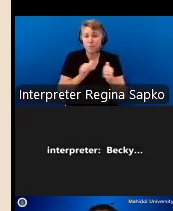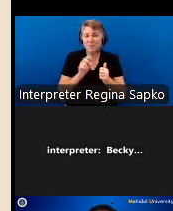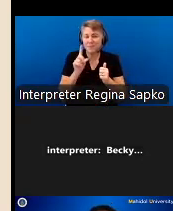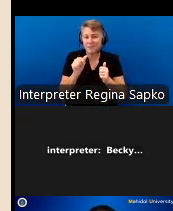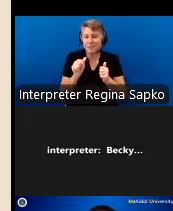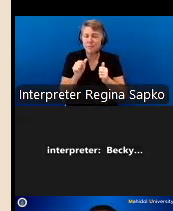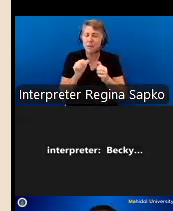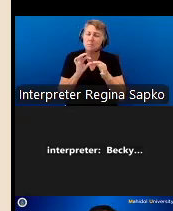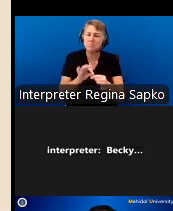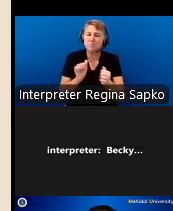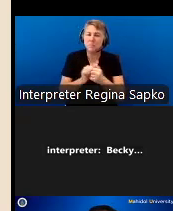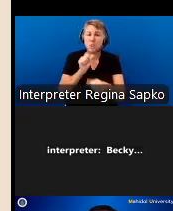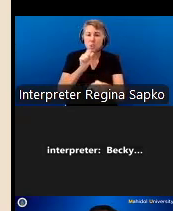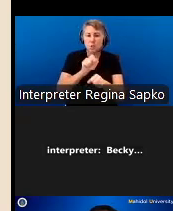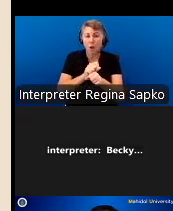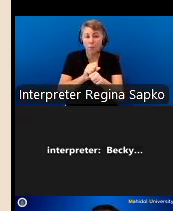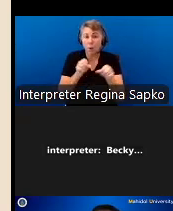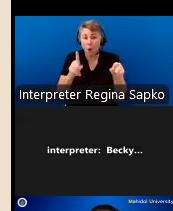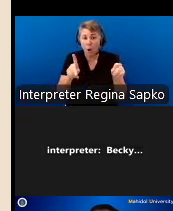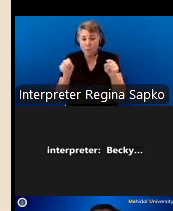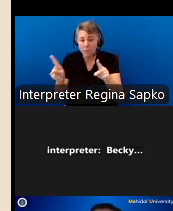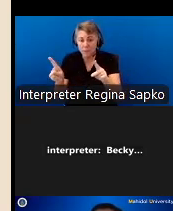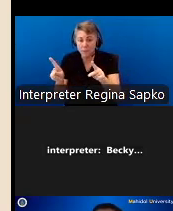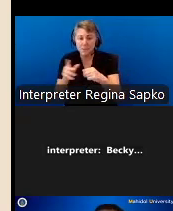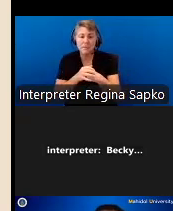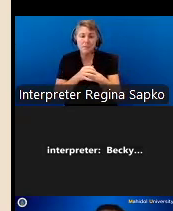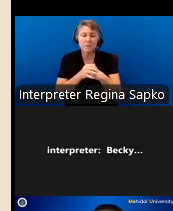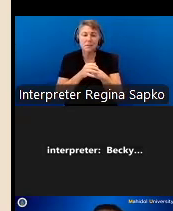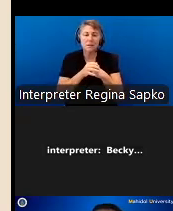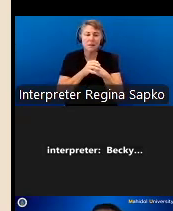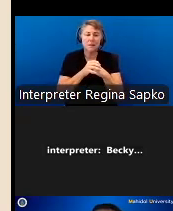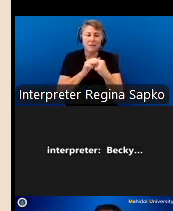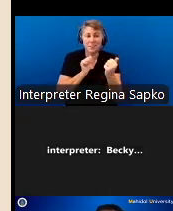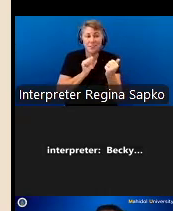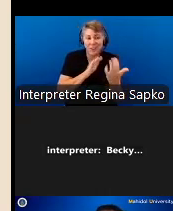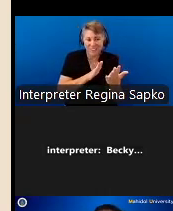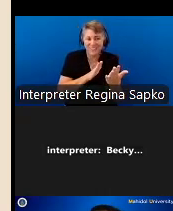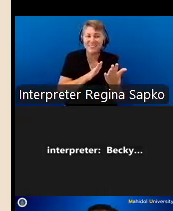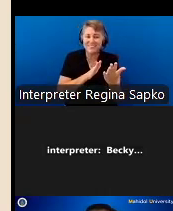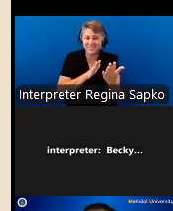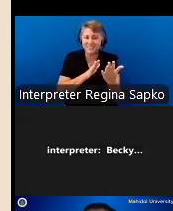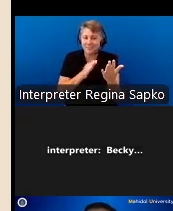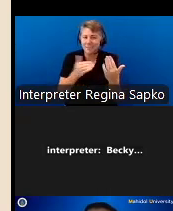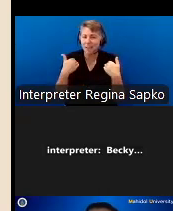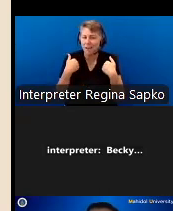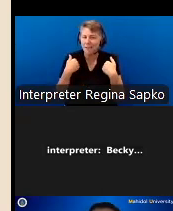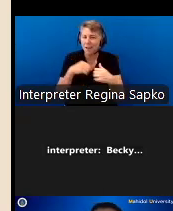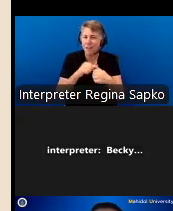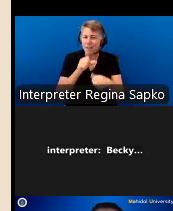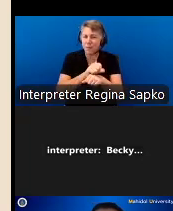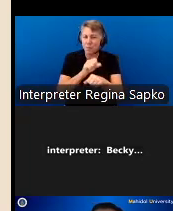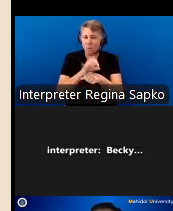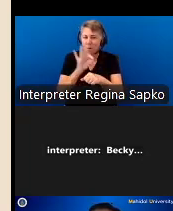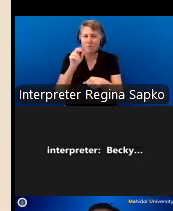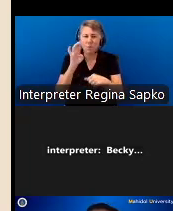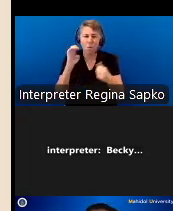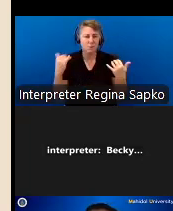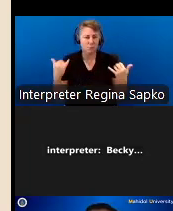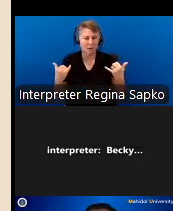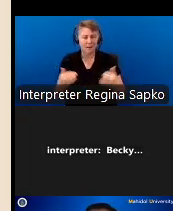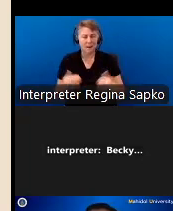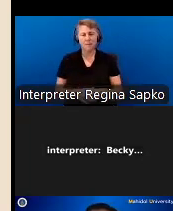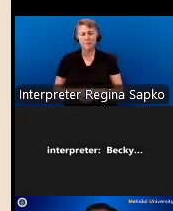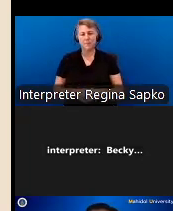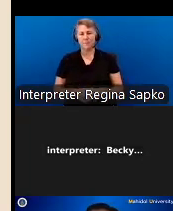opportunity, their effort, and the challenge occurring within the workforce right now. This